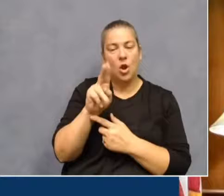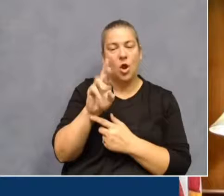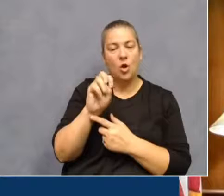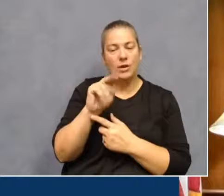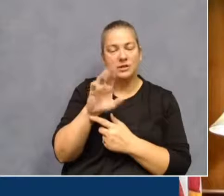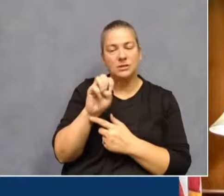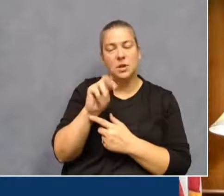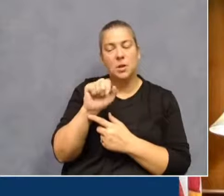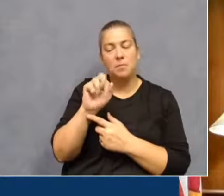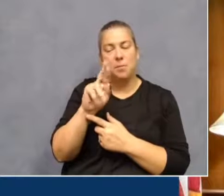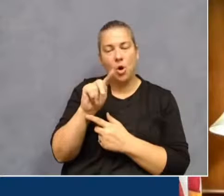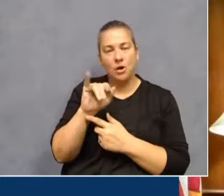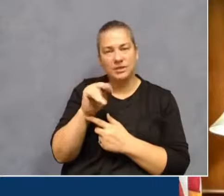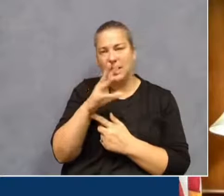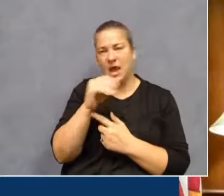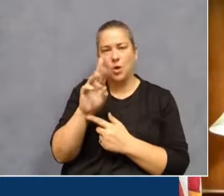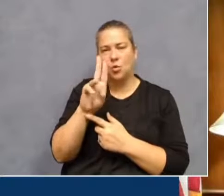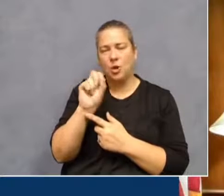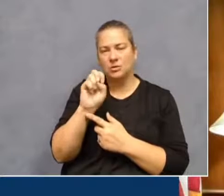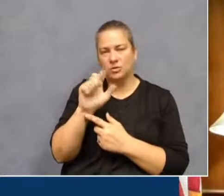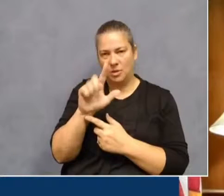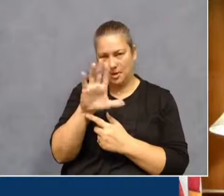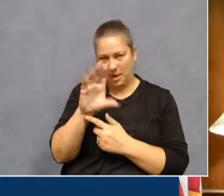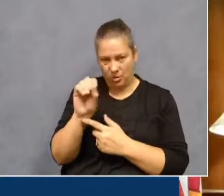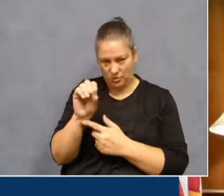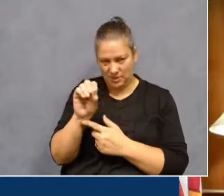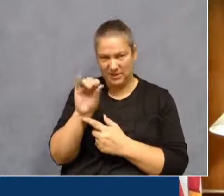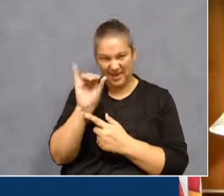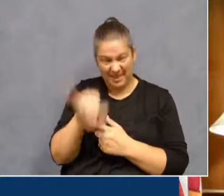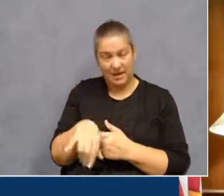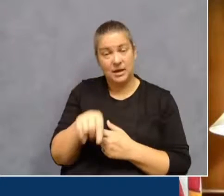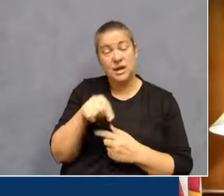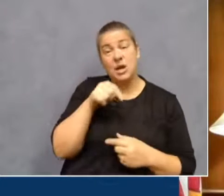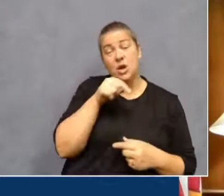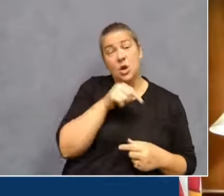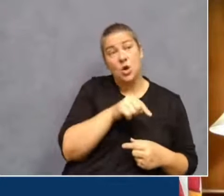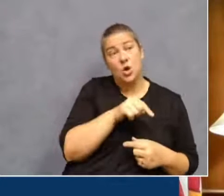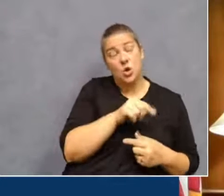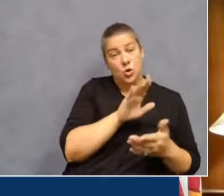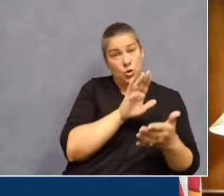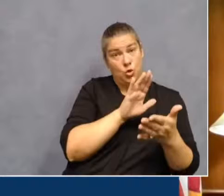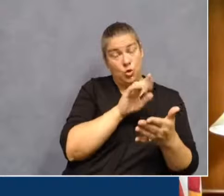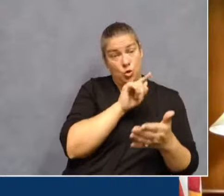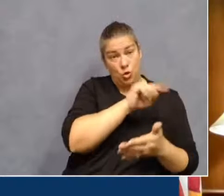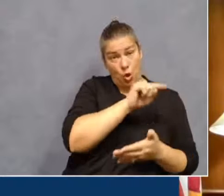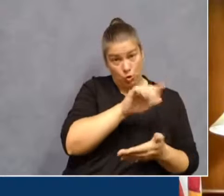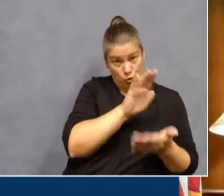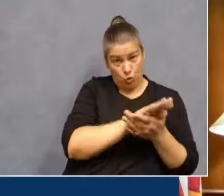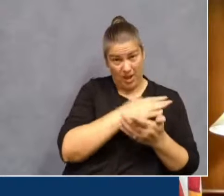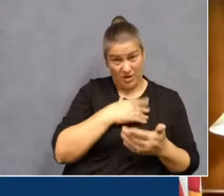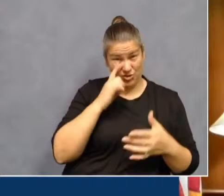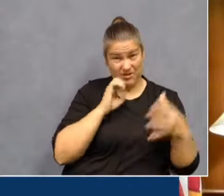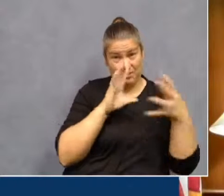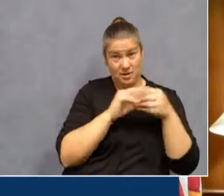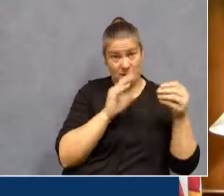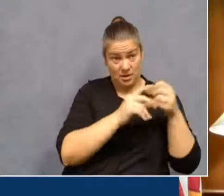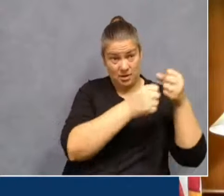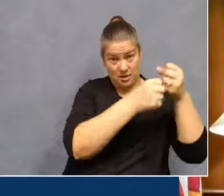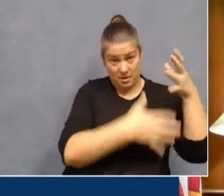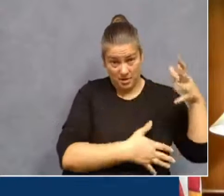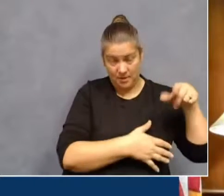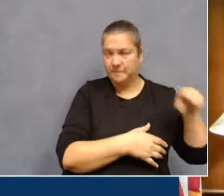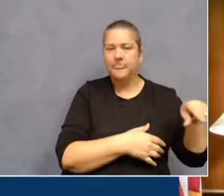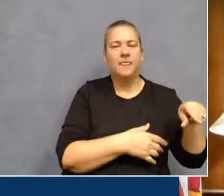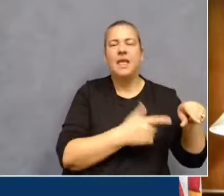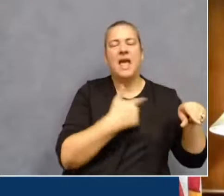Russell counties. These schools and districts are extending at-home learning, or they